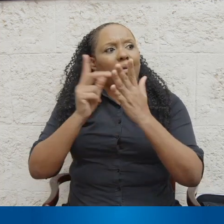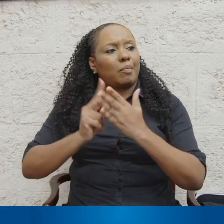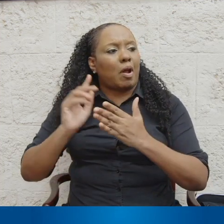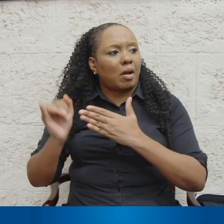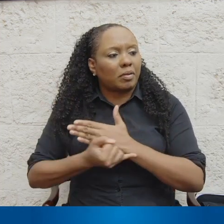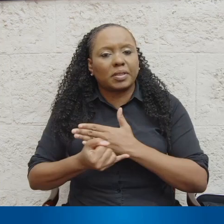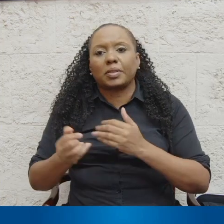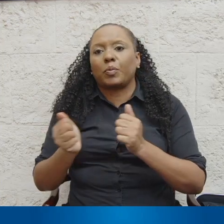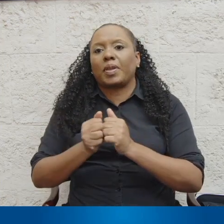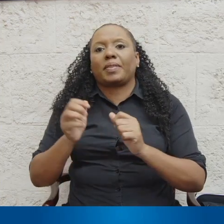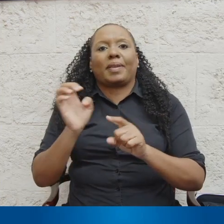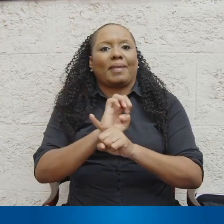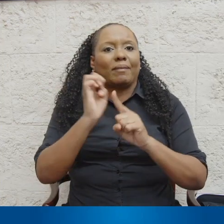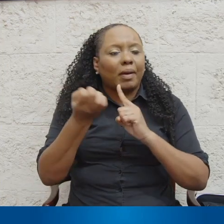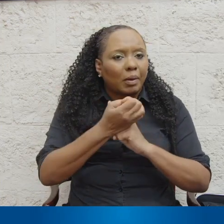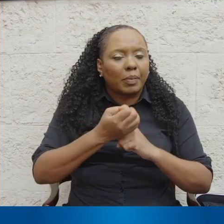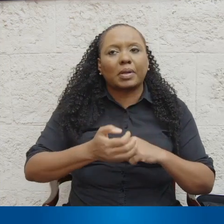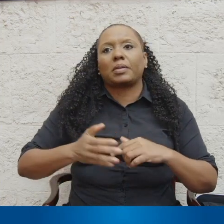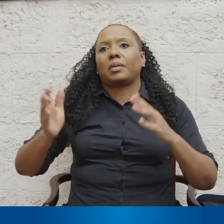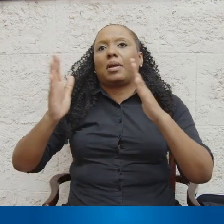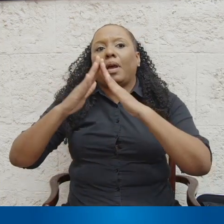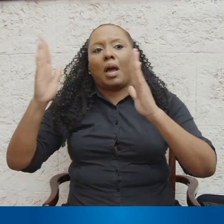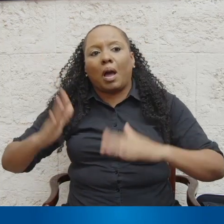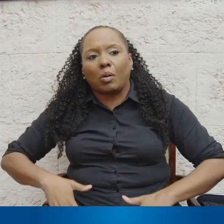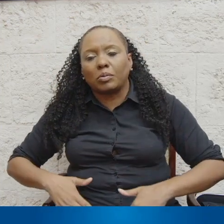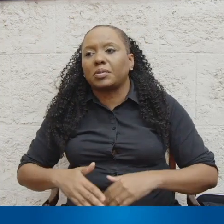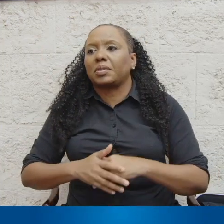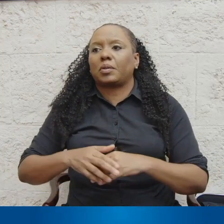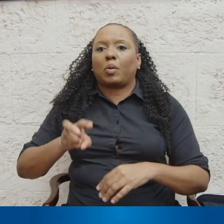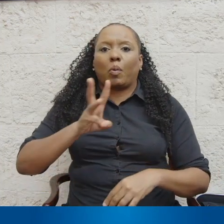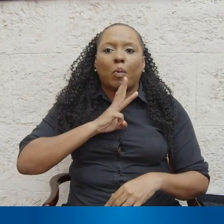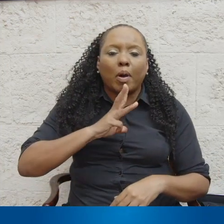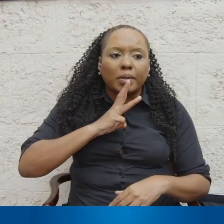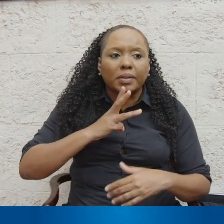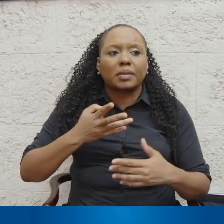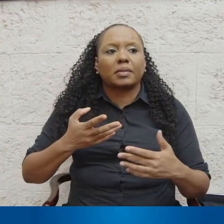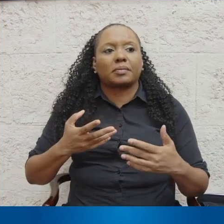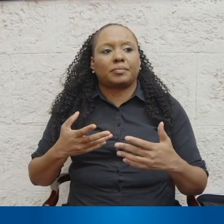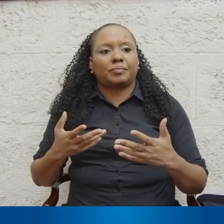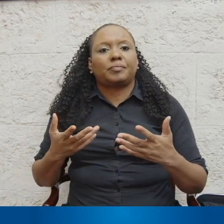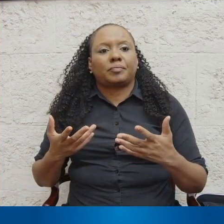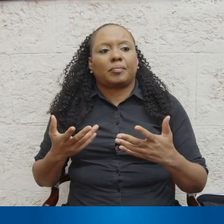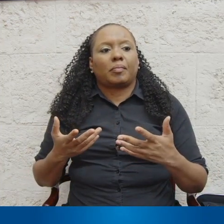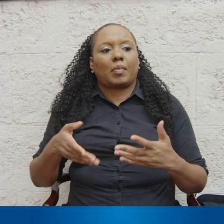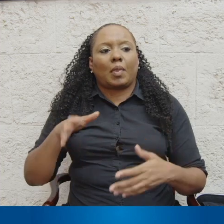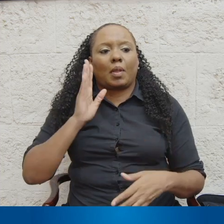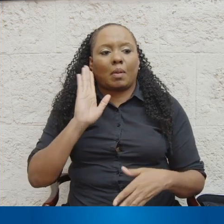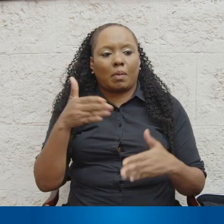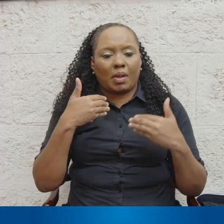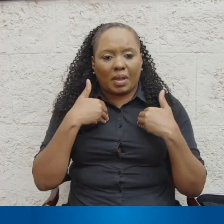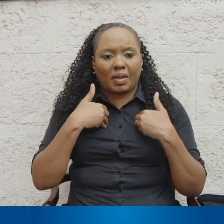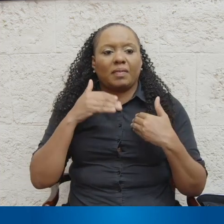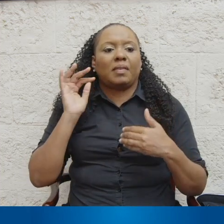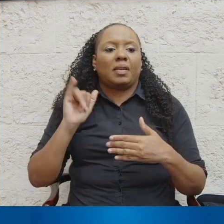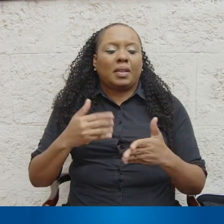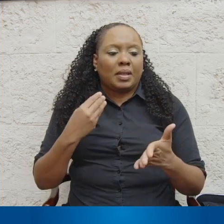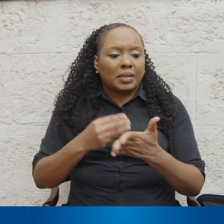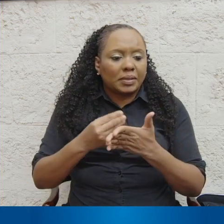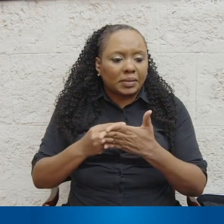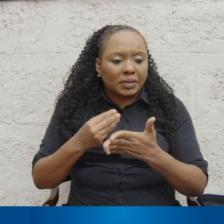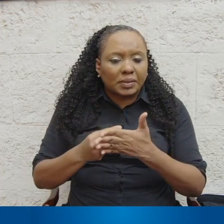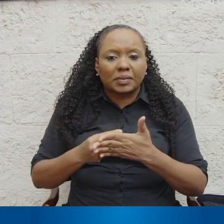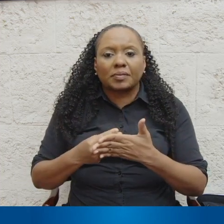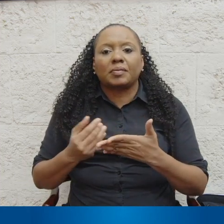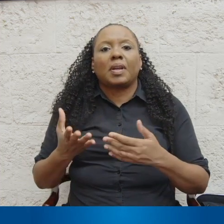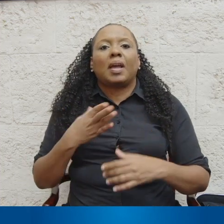it's environment, whether it's in housing, whether it's in water, etc., to then to be able to have that holistic framework and then have